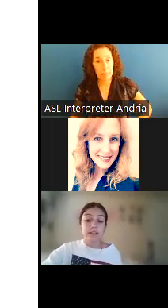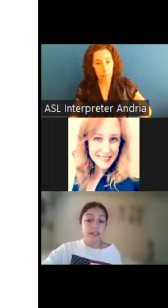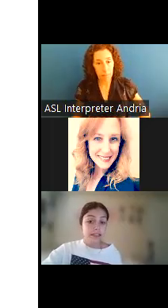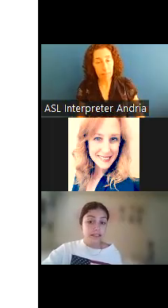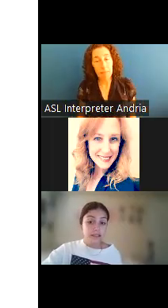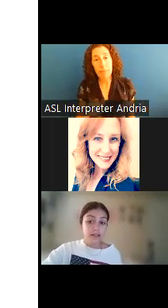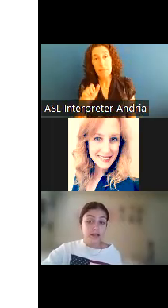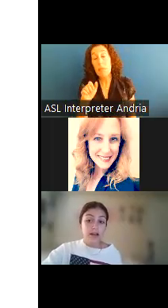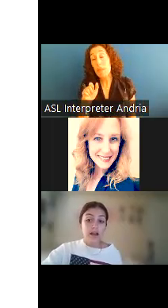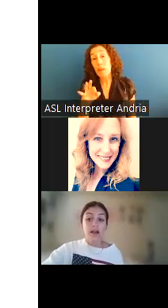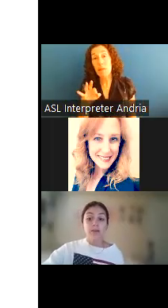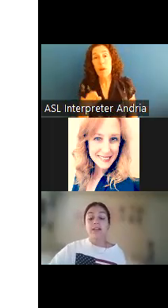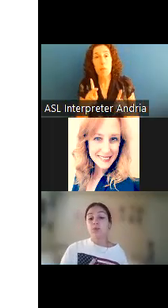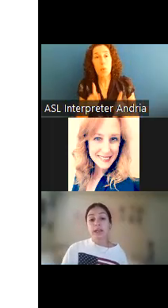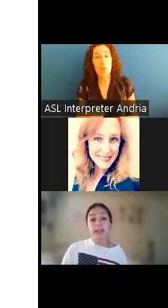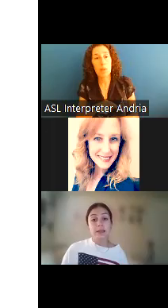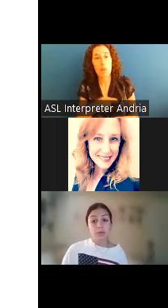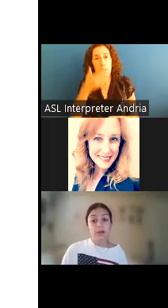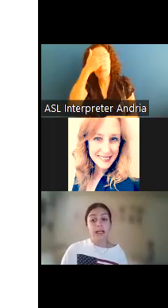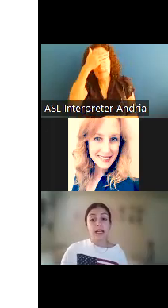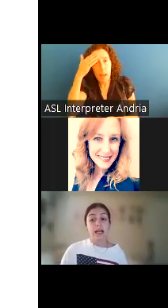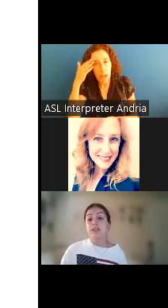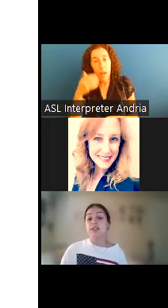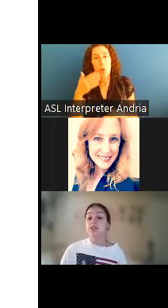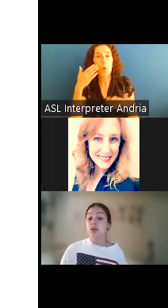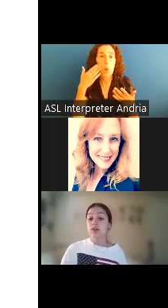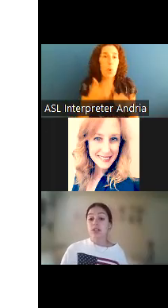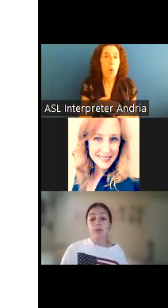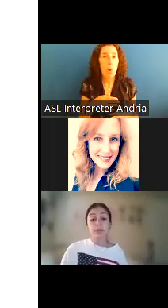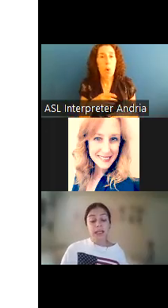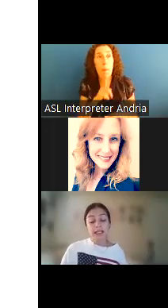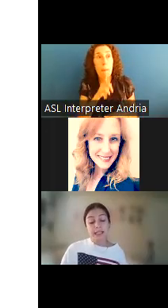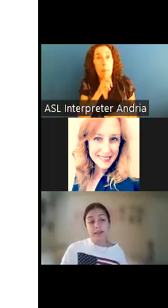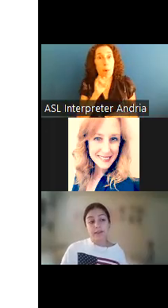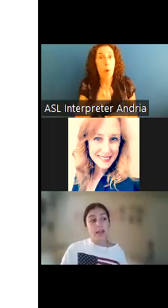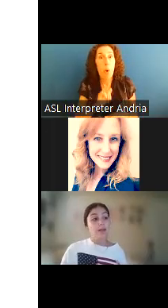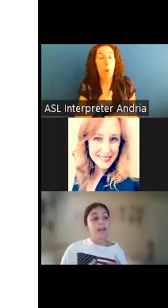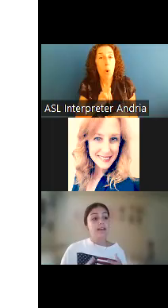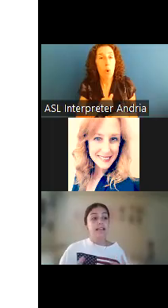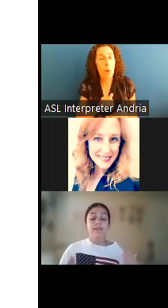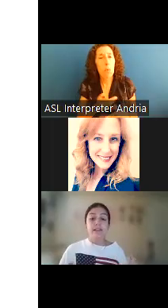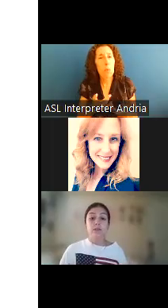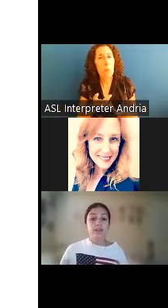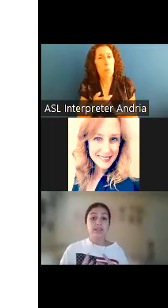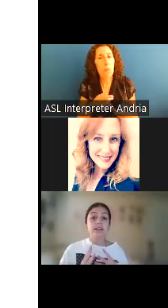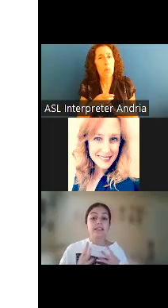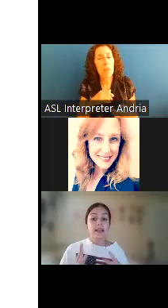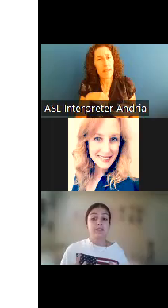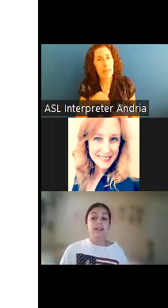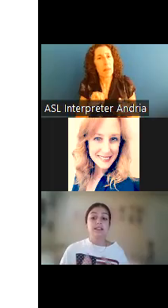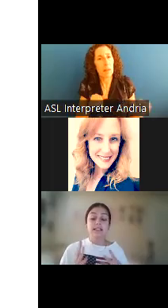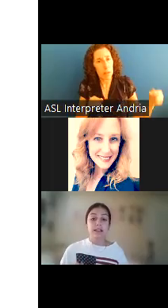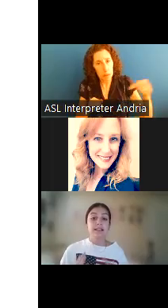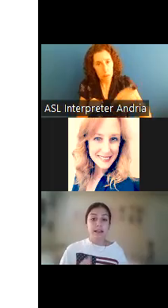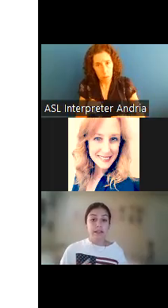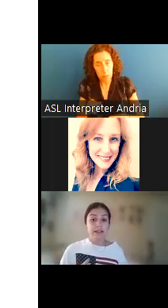listed activities, it's really important not to discourage them from getting a safe, because the FNE will still